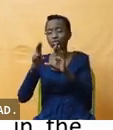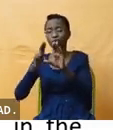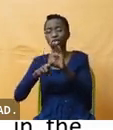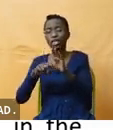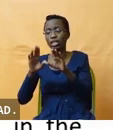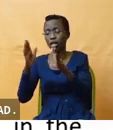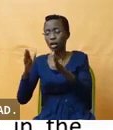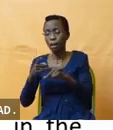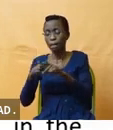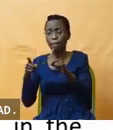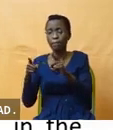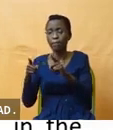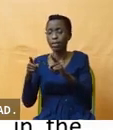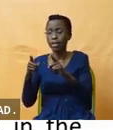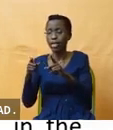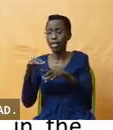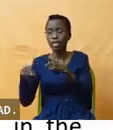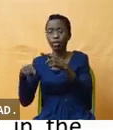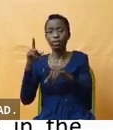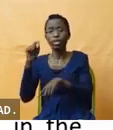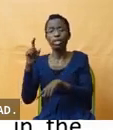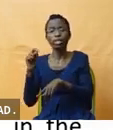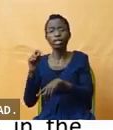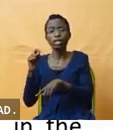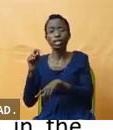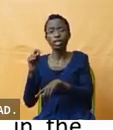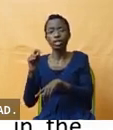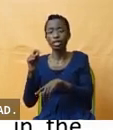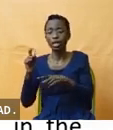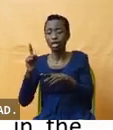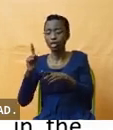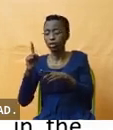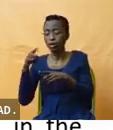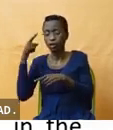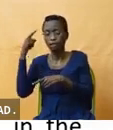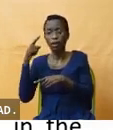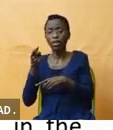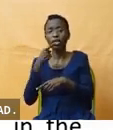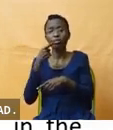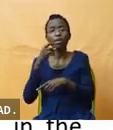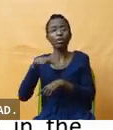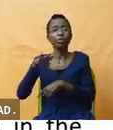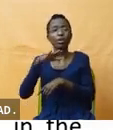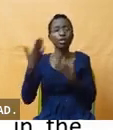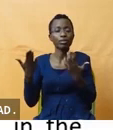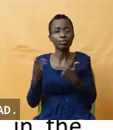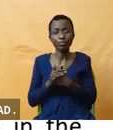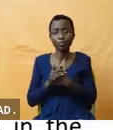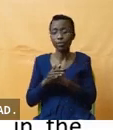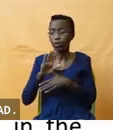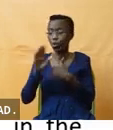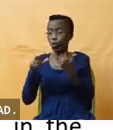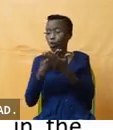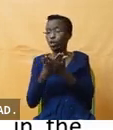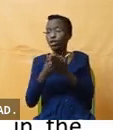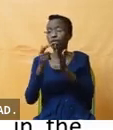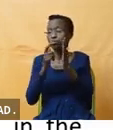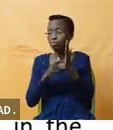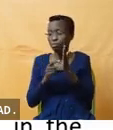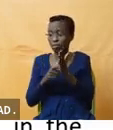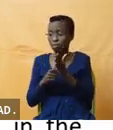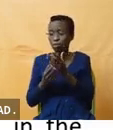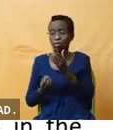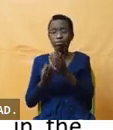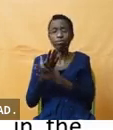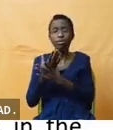bring products in medical field. So all those issues come to play, but also overpricing. The fact that you did not do